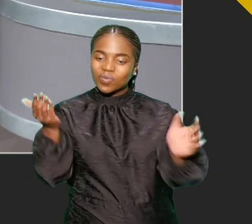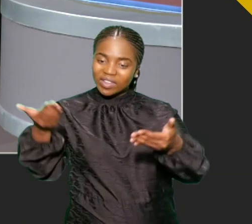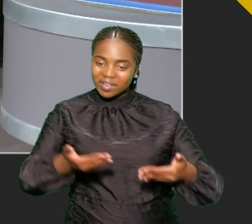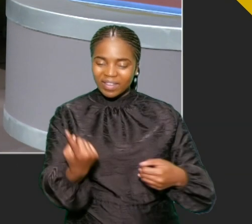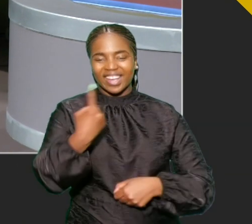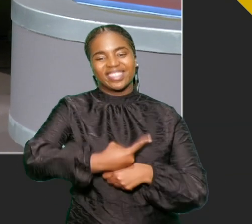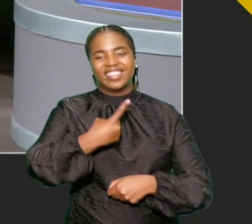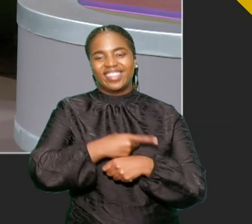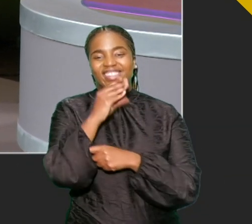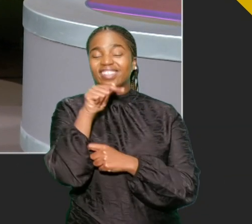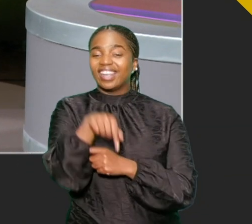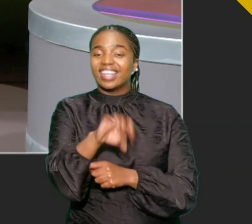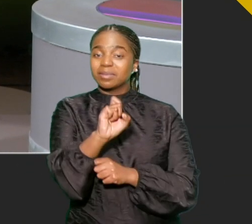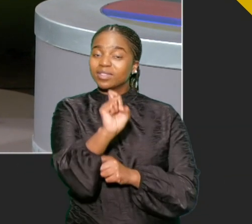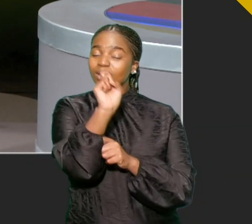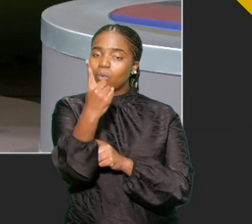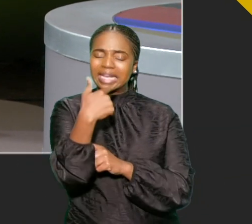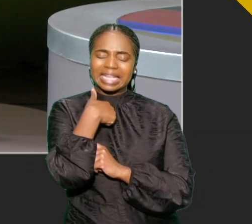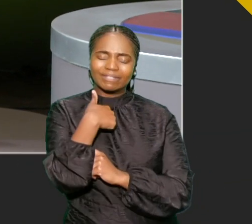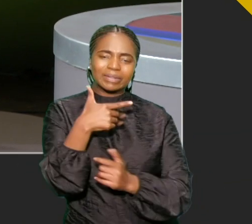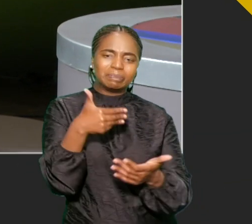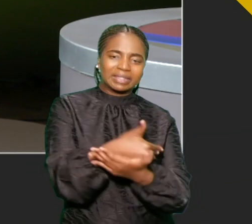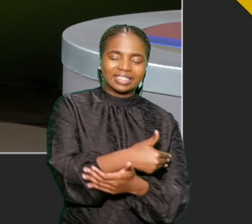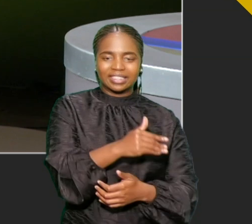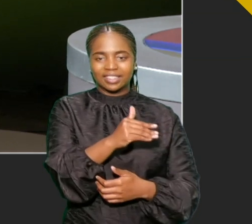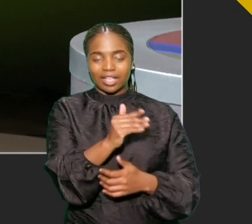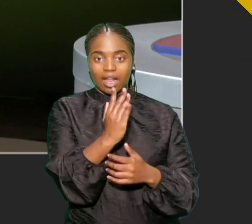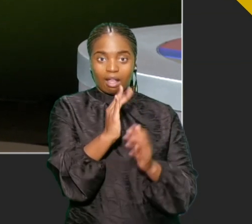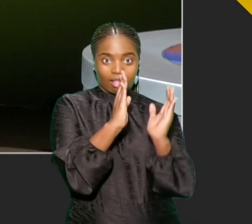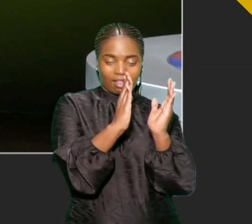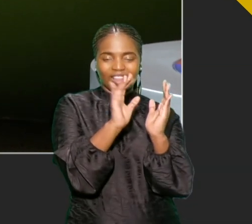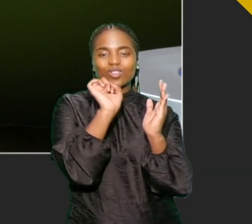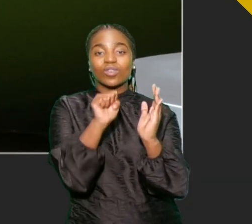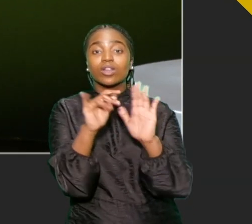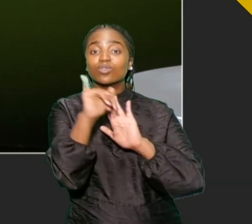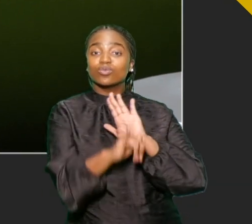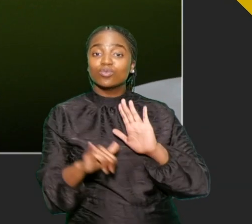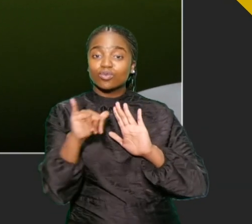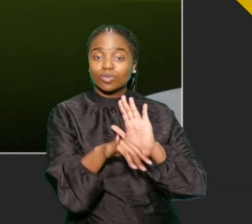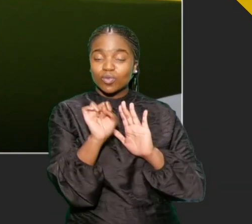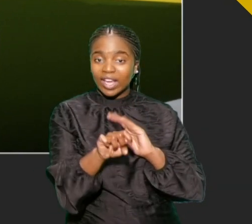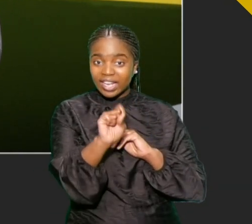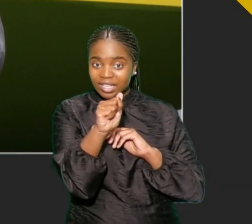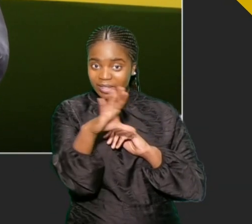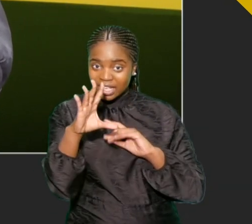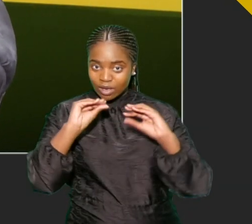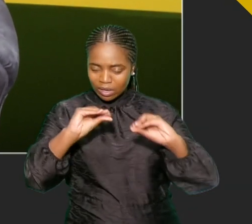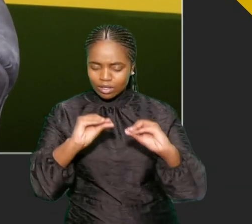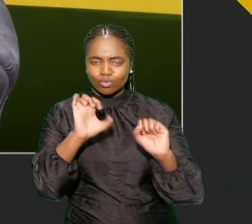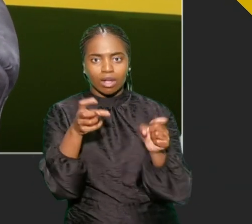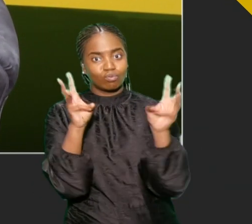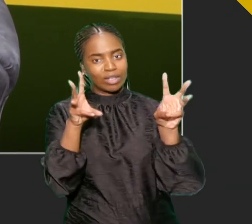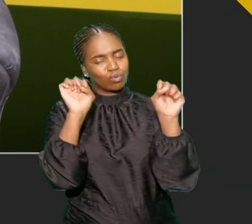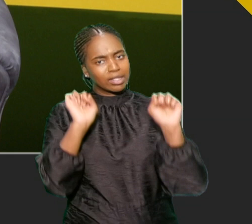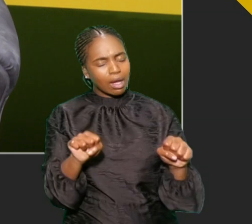Welcome back to Daily Thetha Lagu SABC 1. If you missed the conversation, please be reminded that you can go onto our YouTube channel under SABC Education to get all the latest of